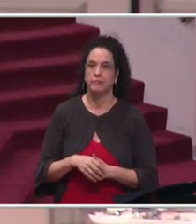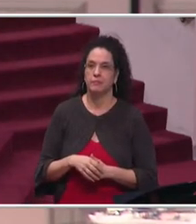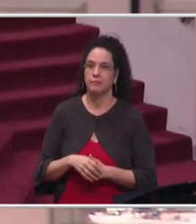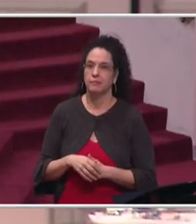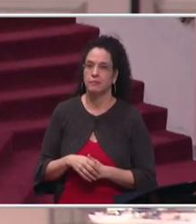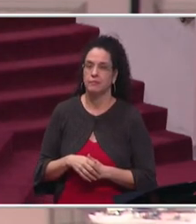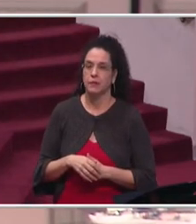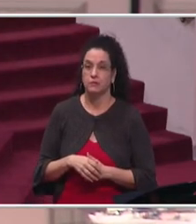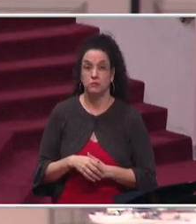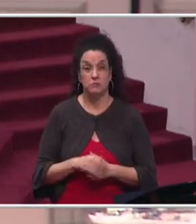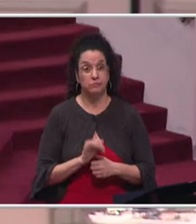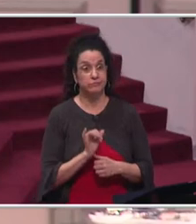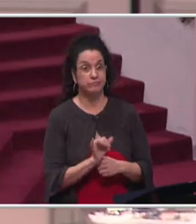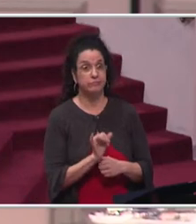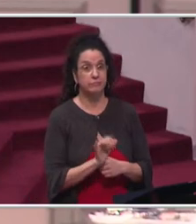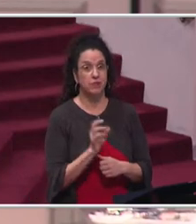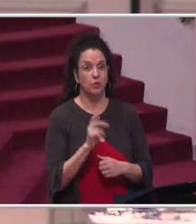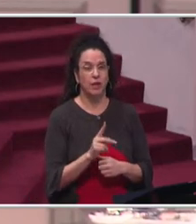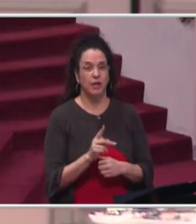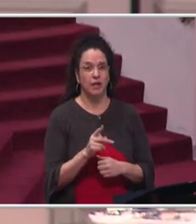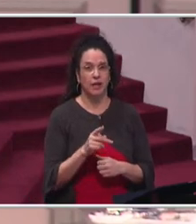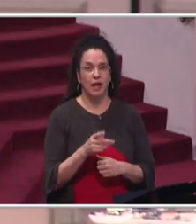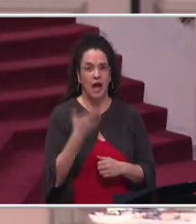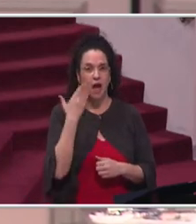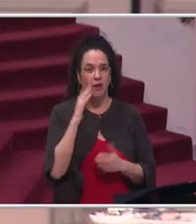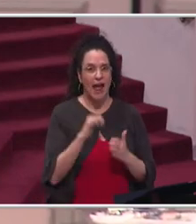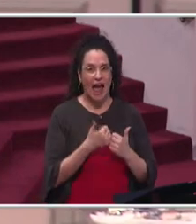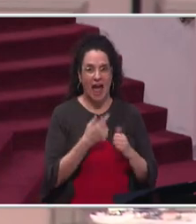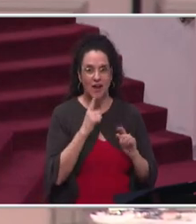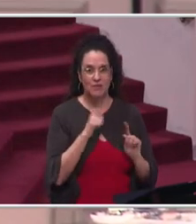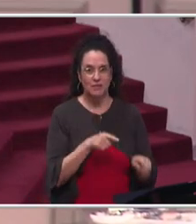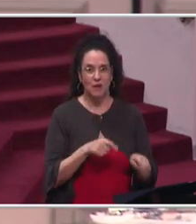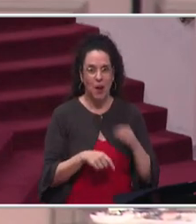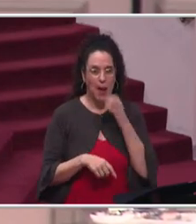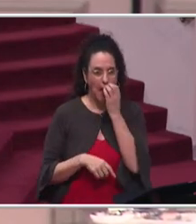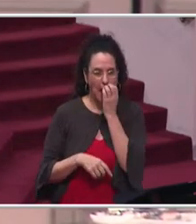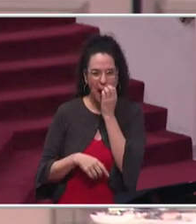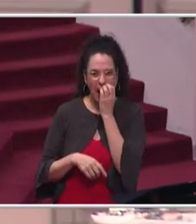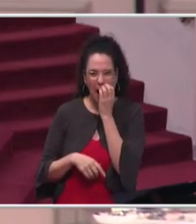It's okay. I'm not sure how I'm supposed to respond to that.